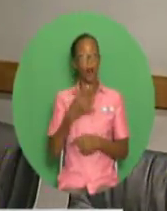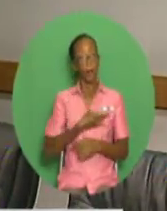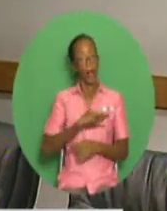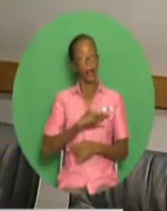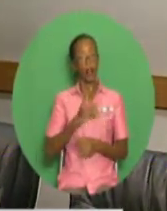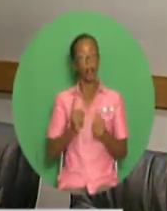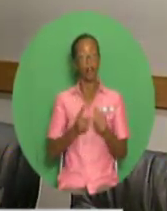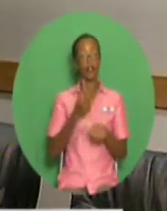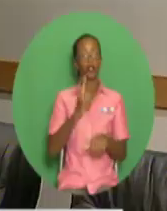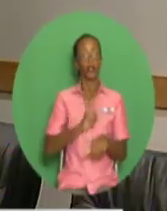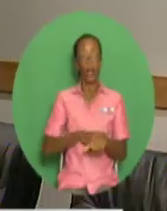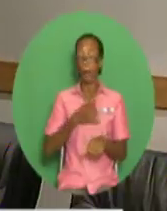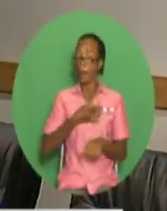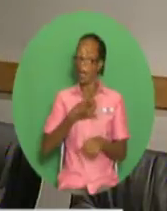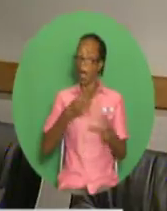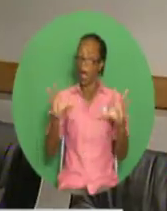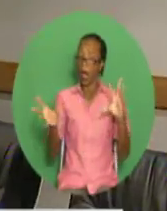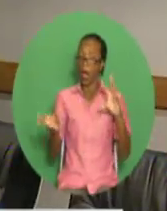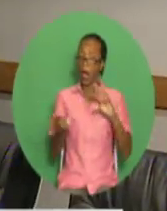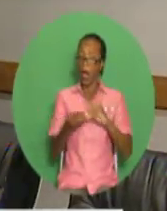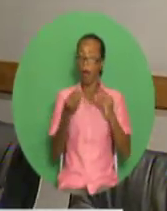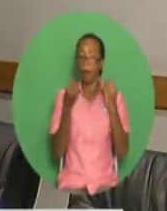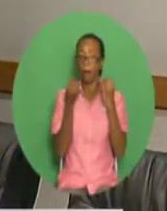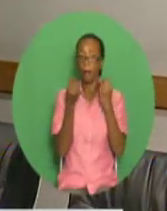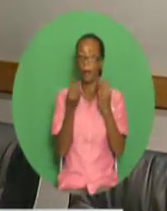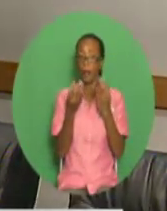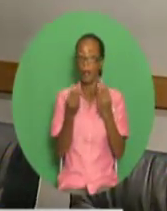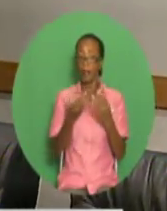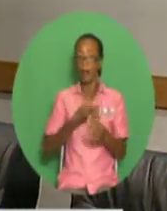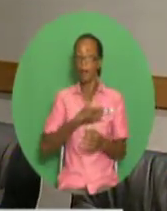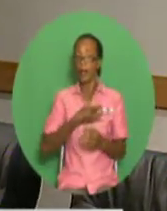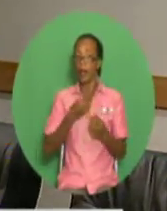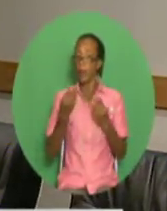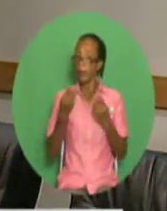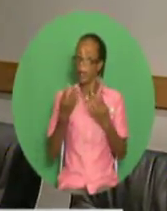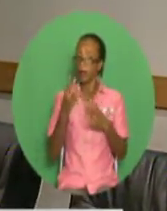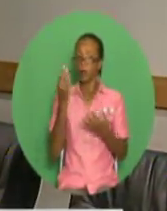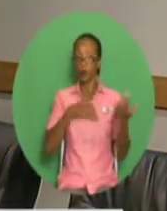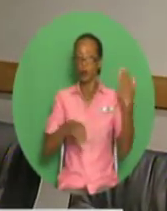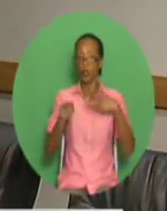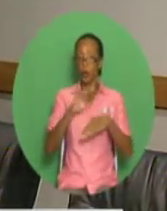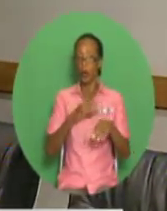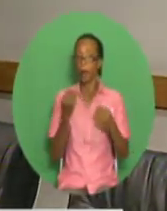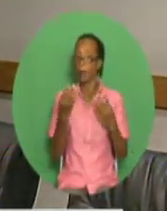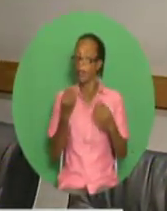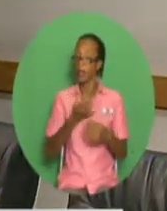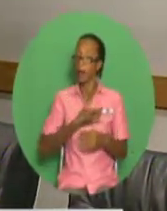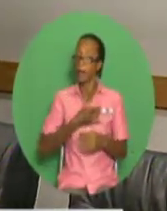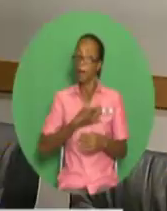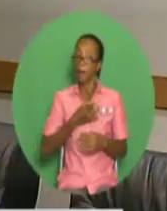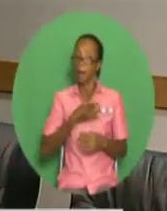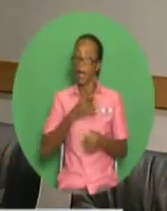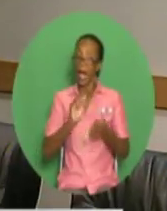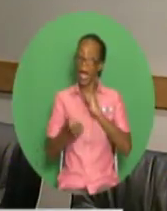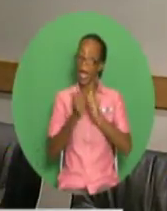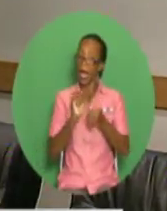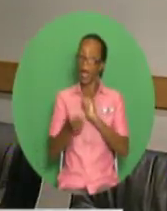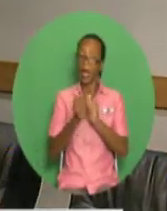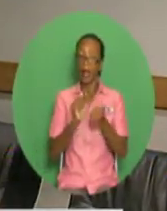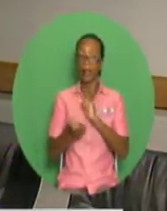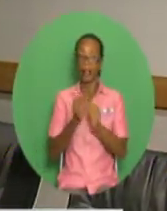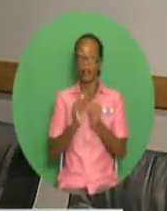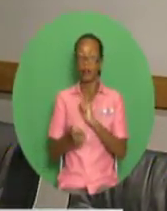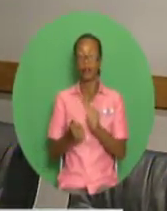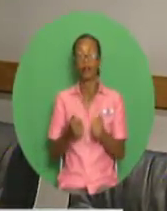We had the most medals ever. Trinidad and Tobago won the most medals ever in CC-CAN. We had the most ever athletes participate. And as I